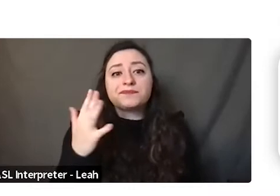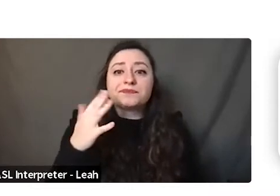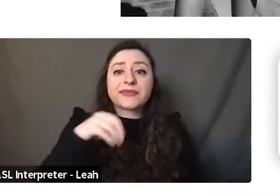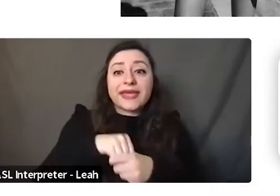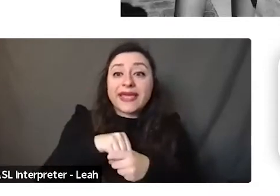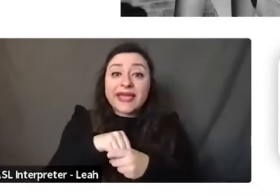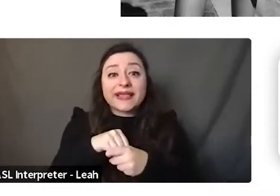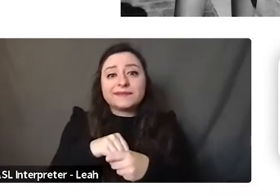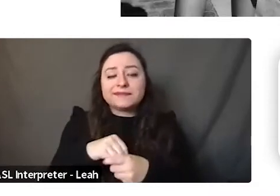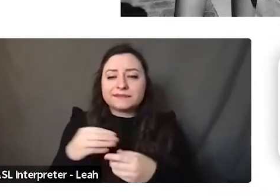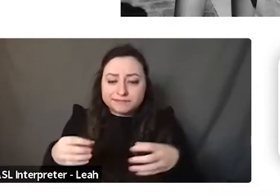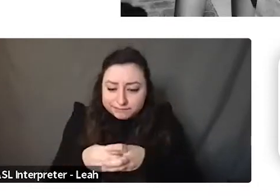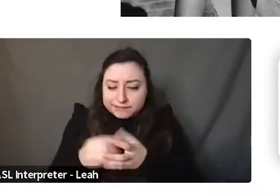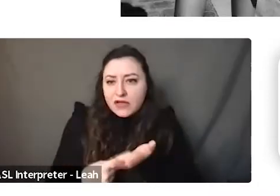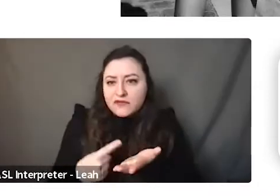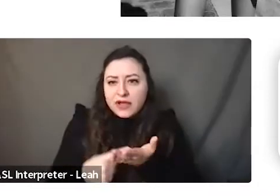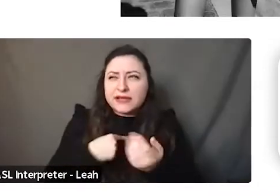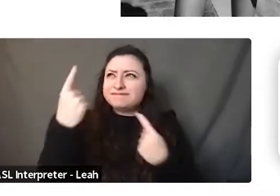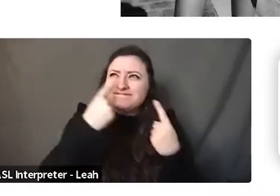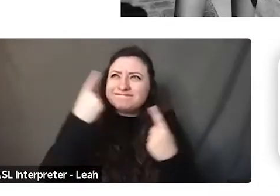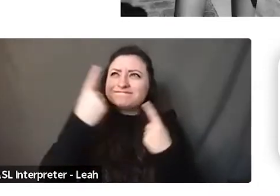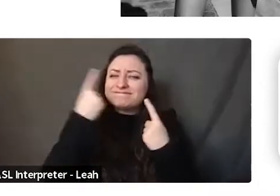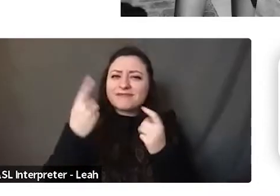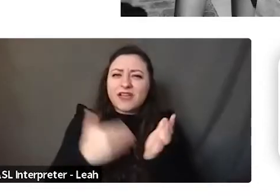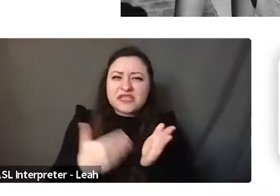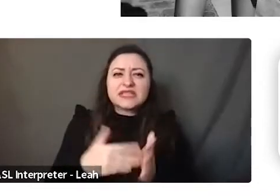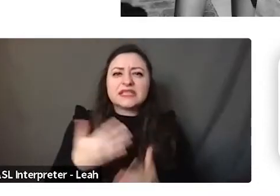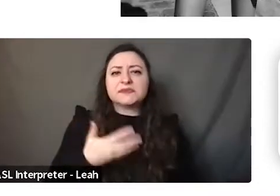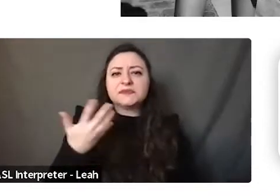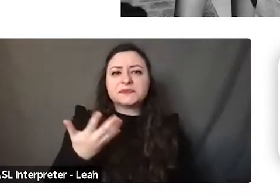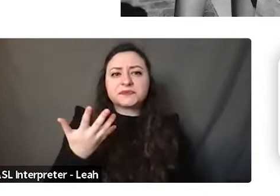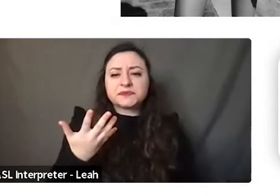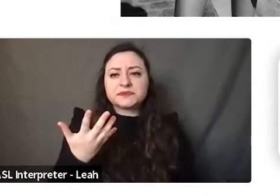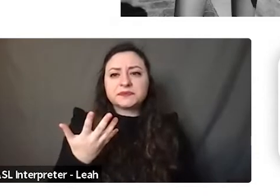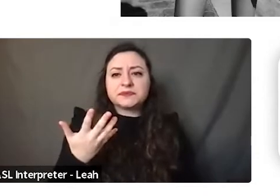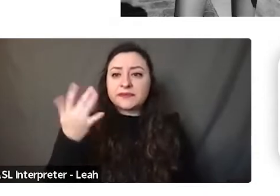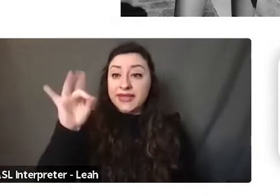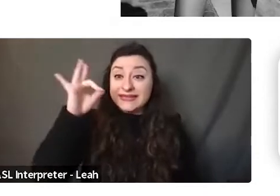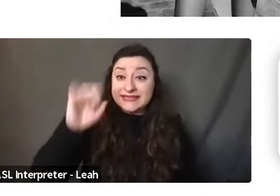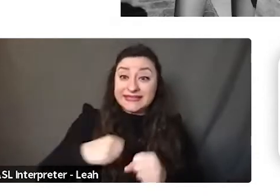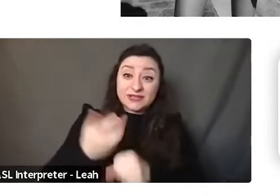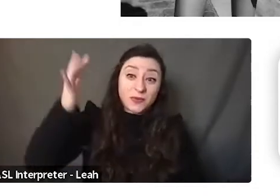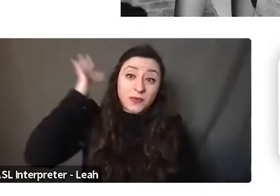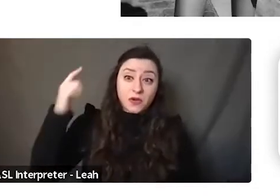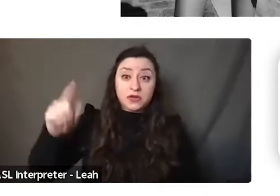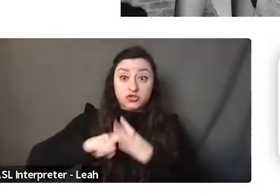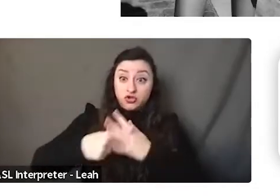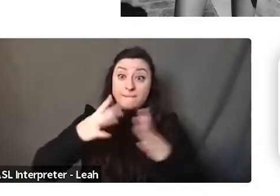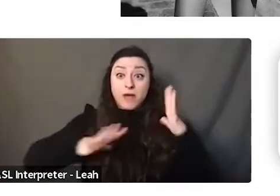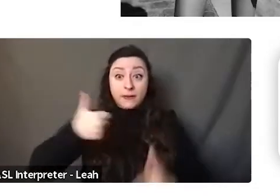internal conversation, one thing that I thought a lot about was that 18 years ago when I started modeling, they gave